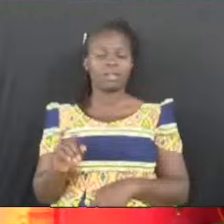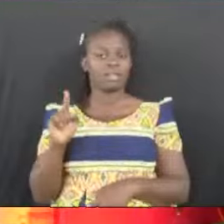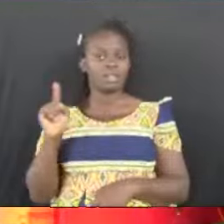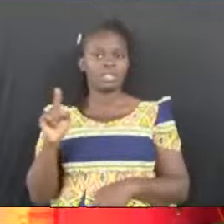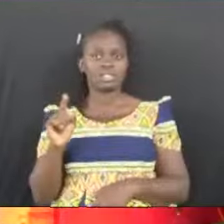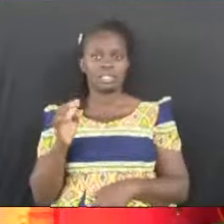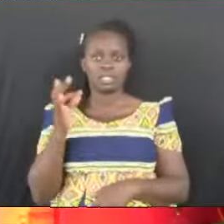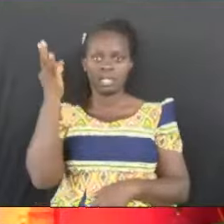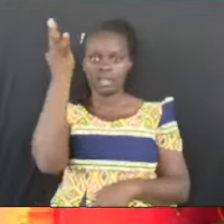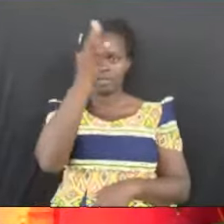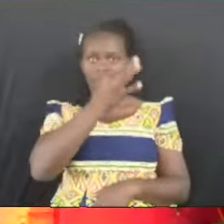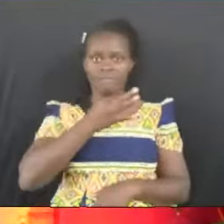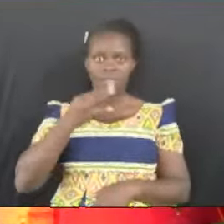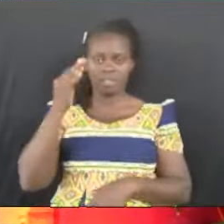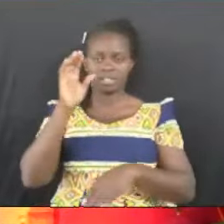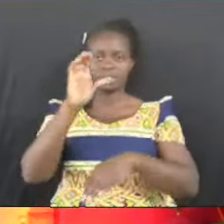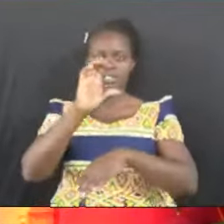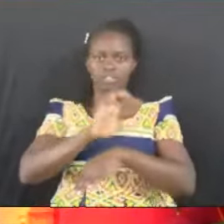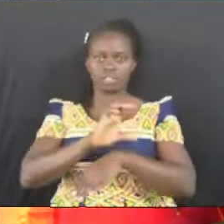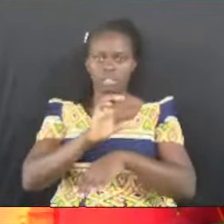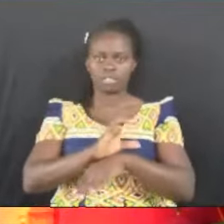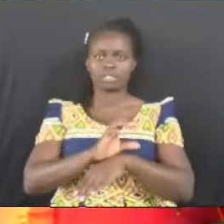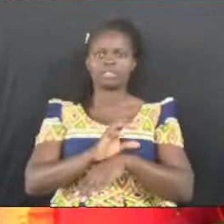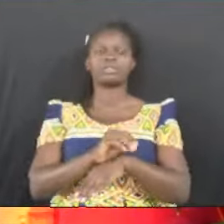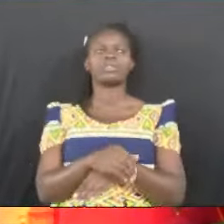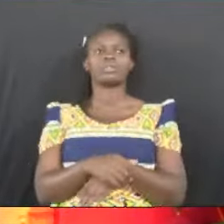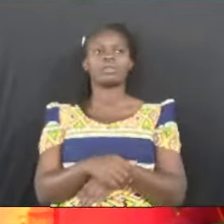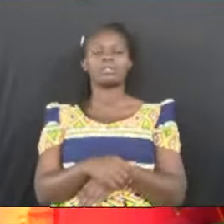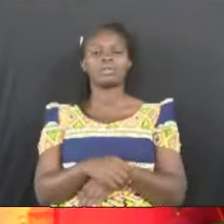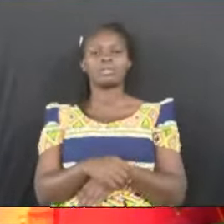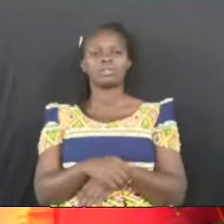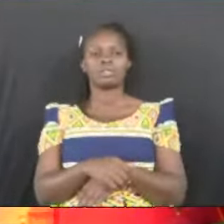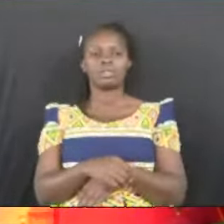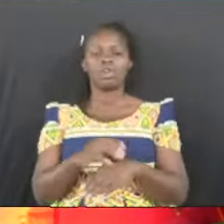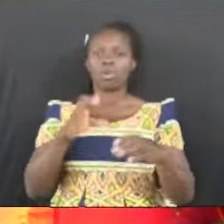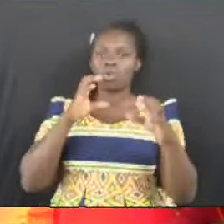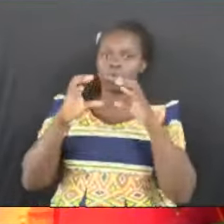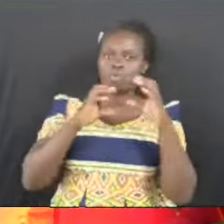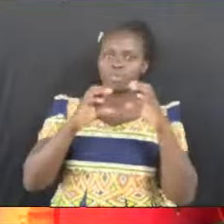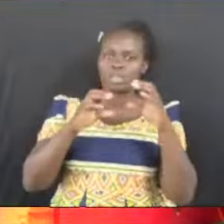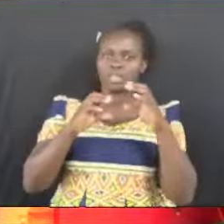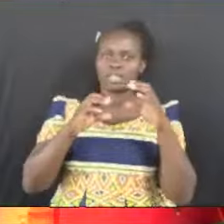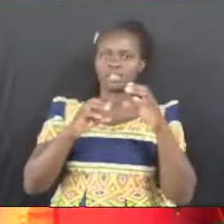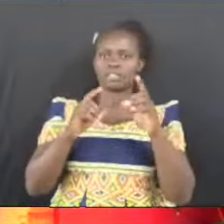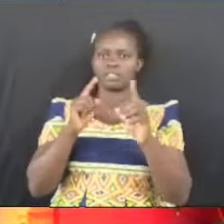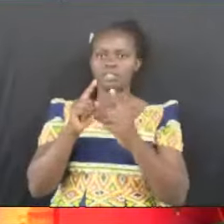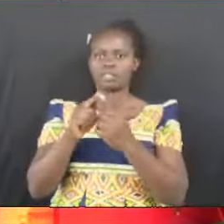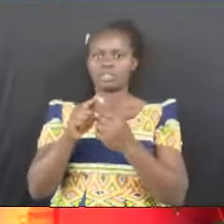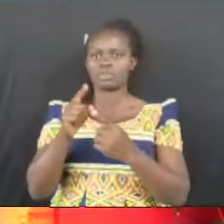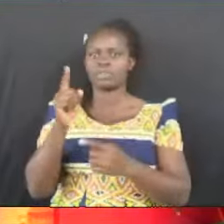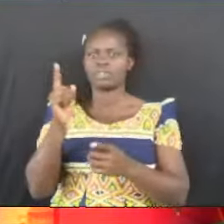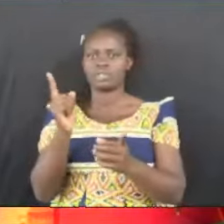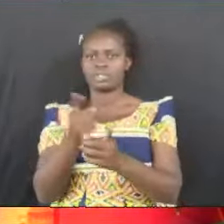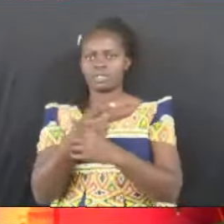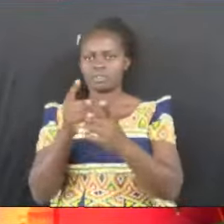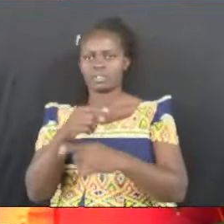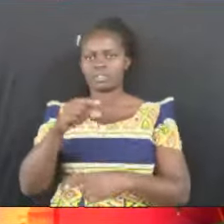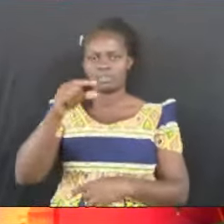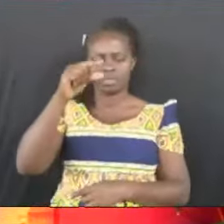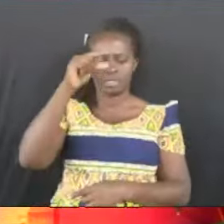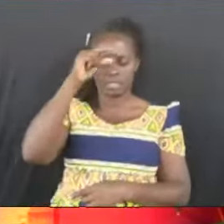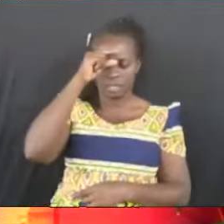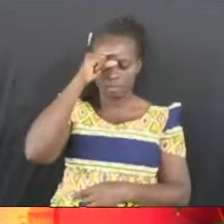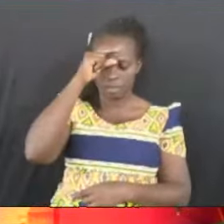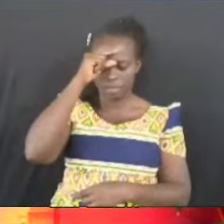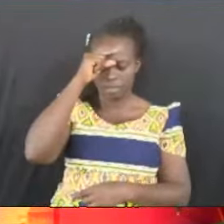reach out to government officials, but also to other leaders, Christians, and